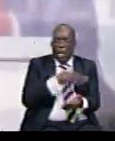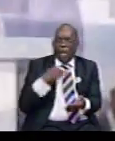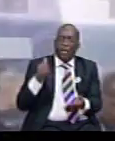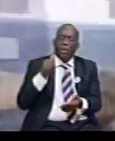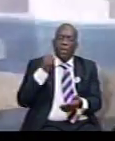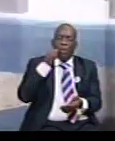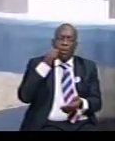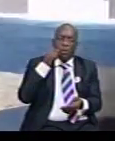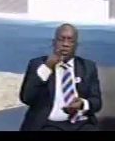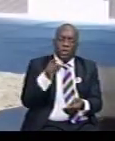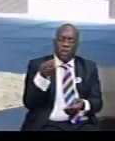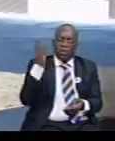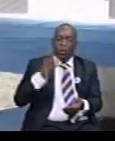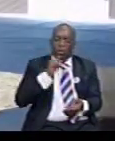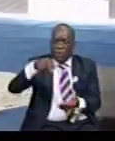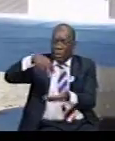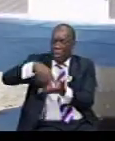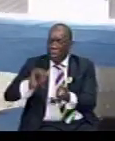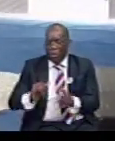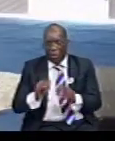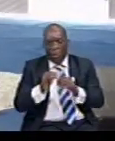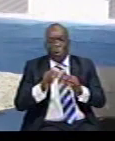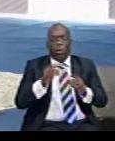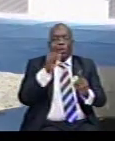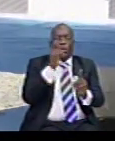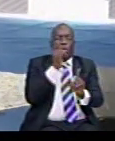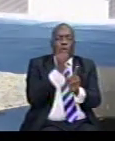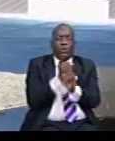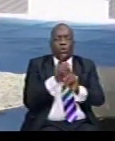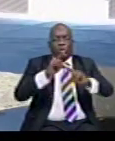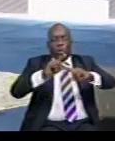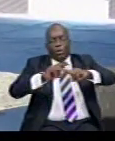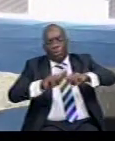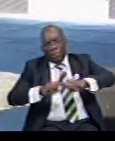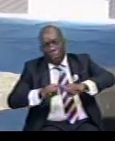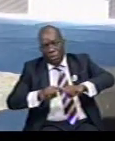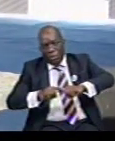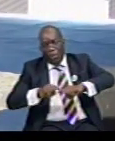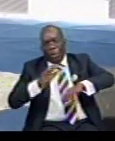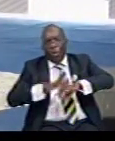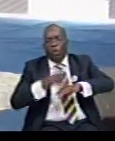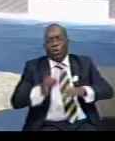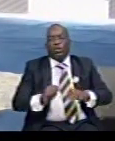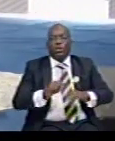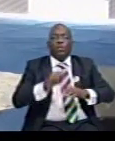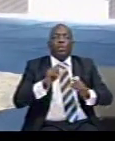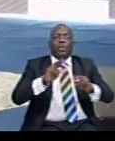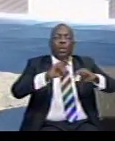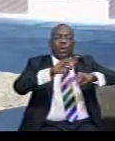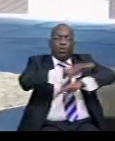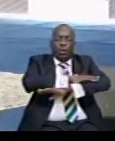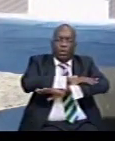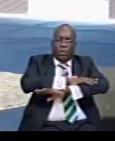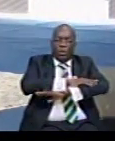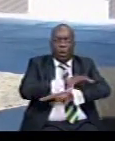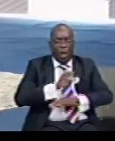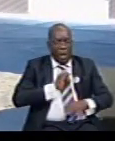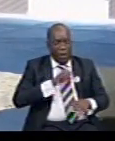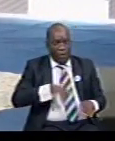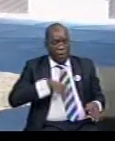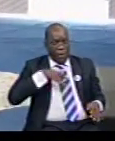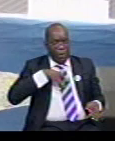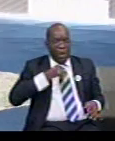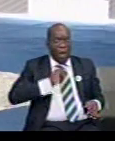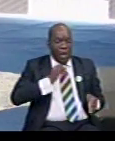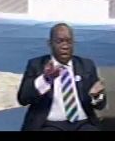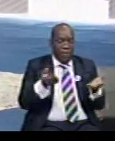wasn't standing, and she just leaned her head upon the bench in front of her. And I felt I wanted to, you